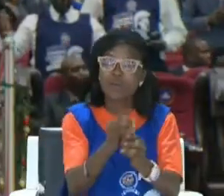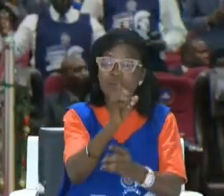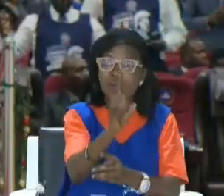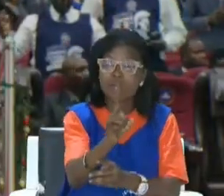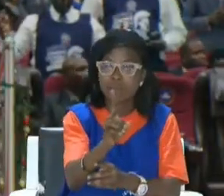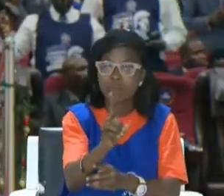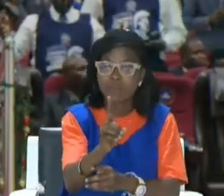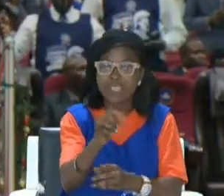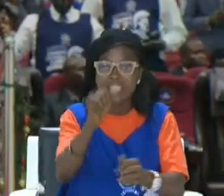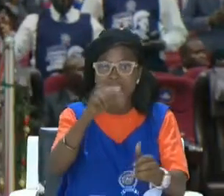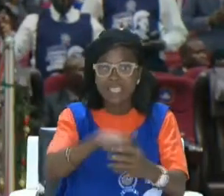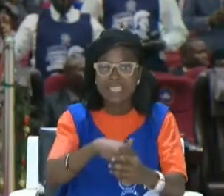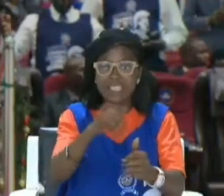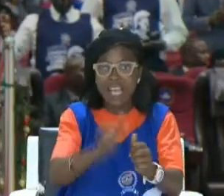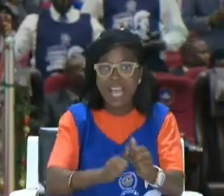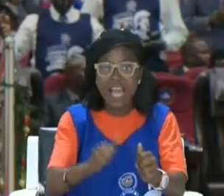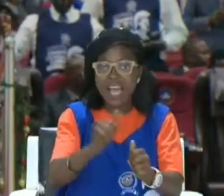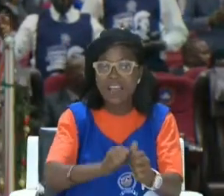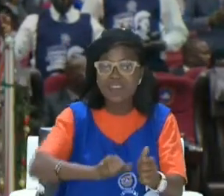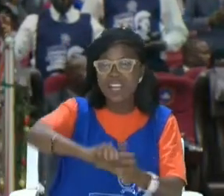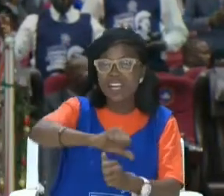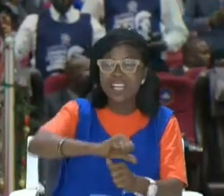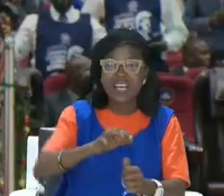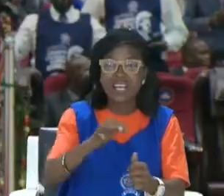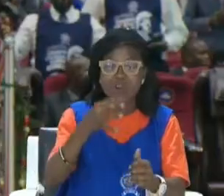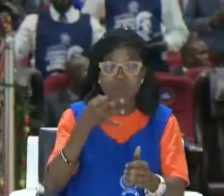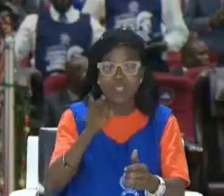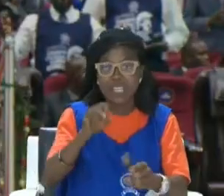one. In every area of the lives of these your children,